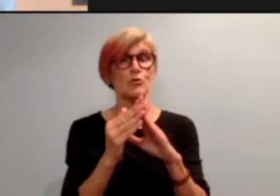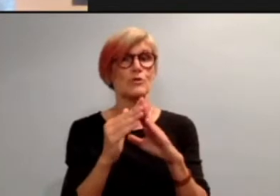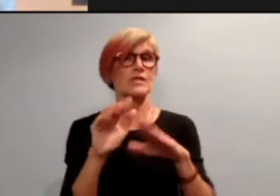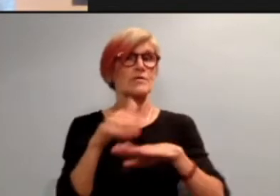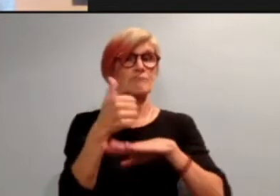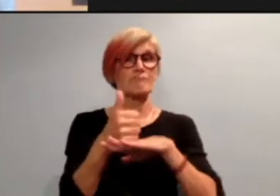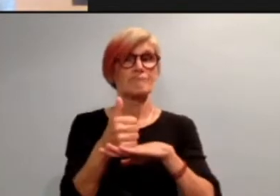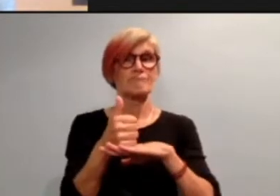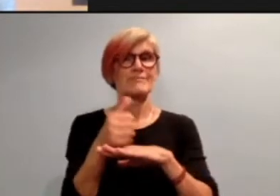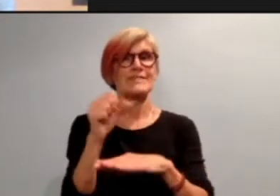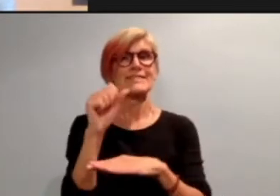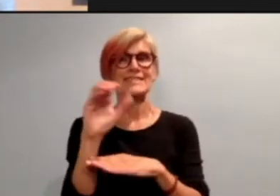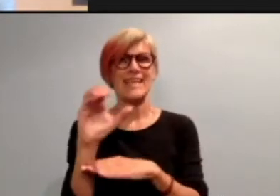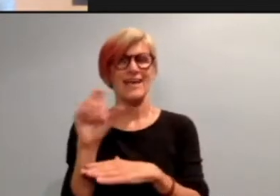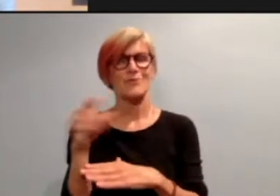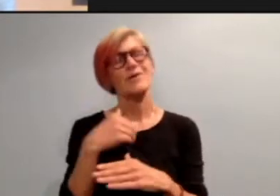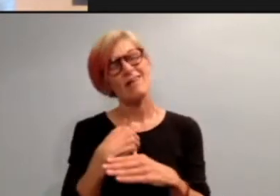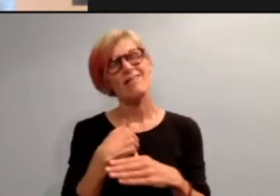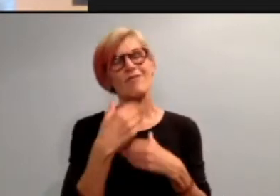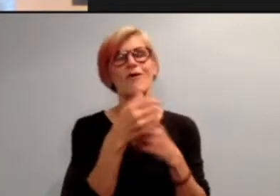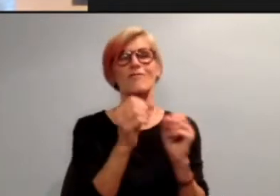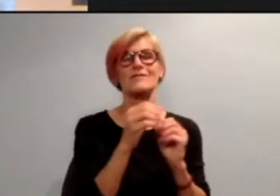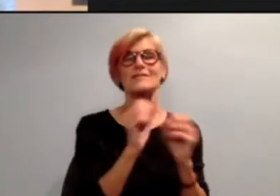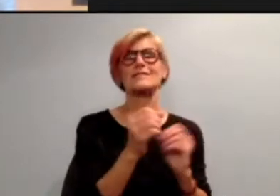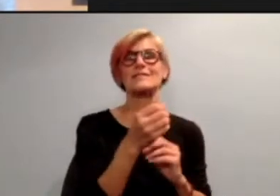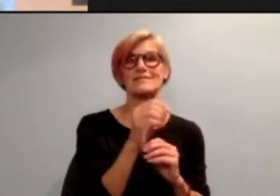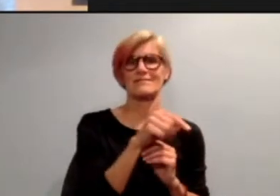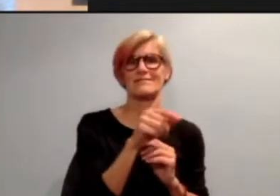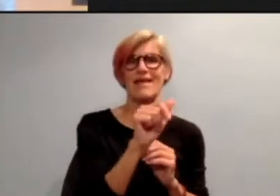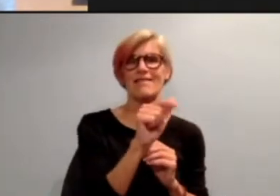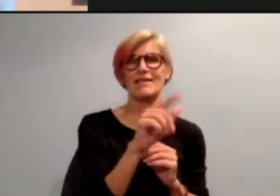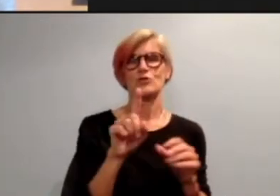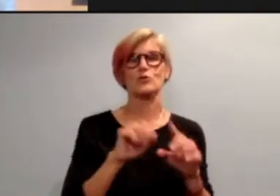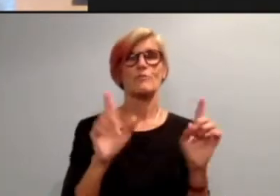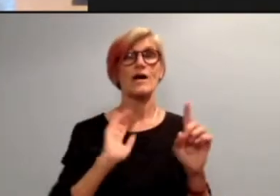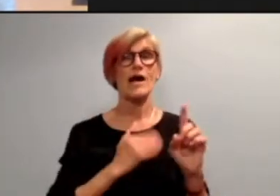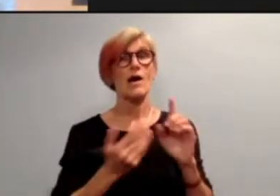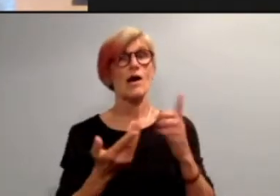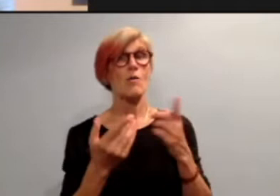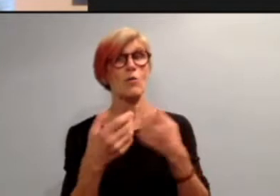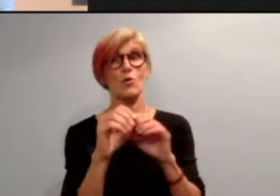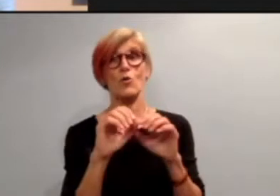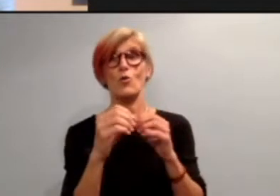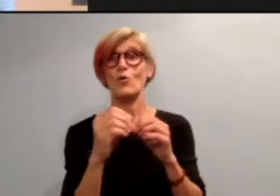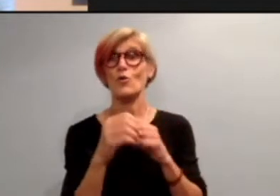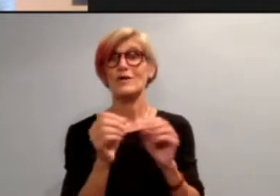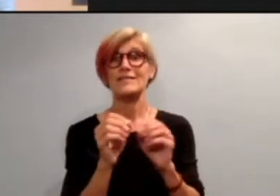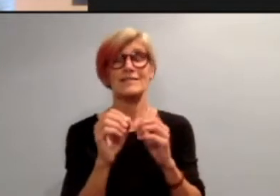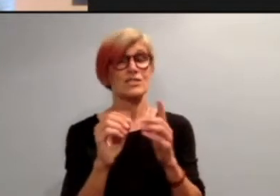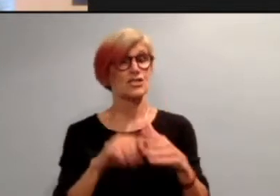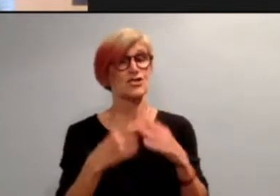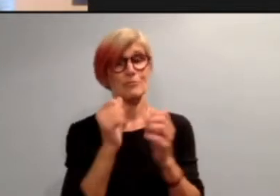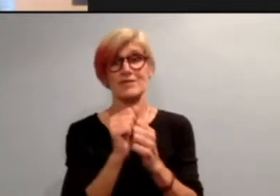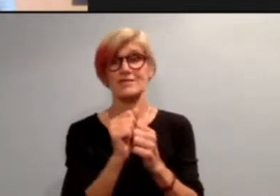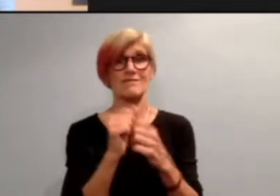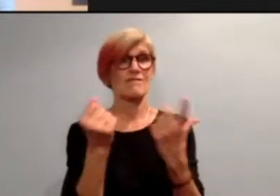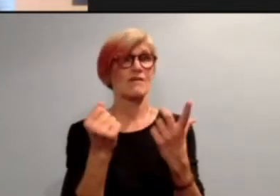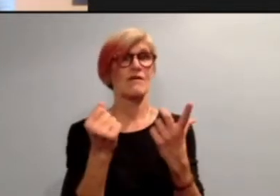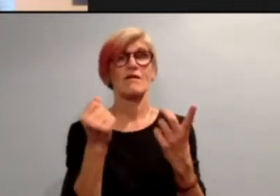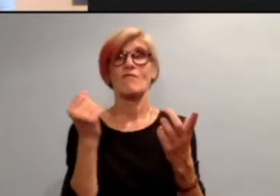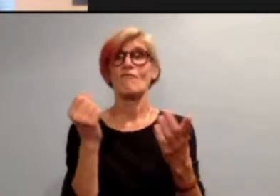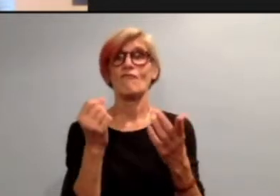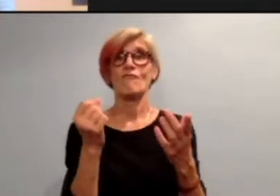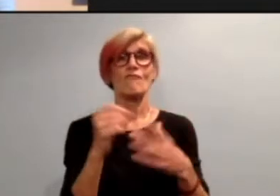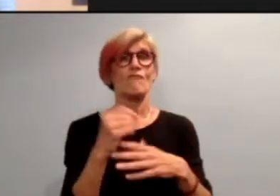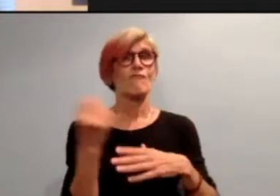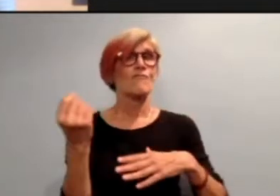we do have offices in LA, we are an organization that started because of the fall of Saigon. And thank you, Melissa, for mentioning April